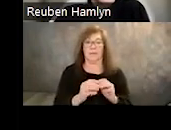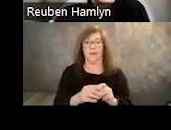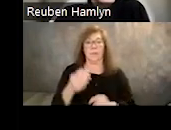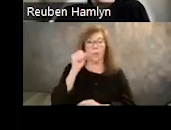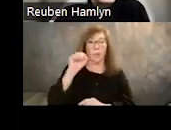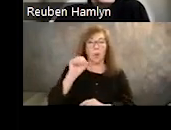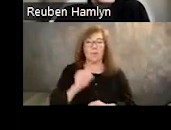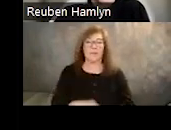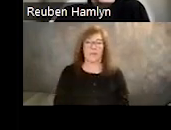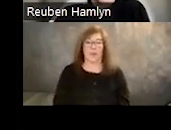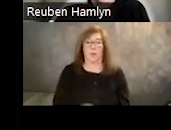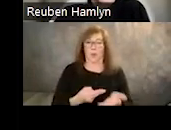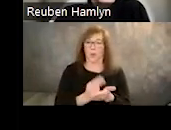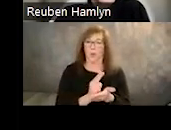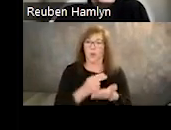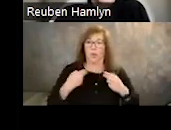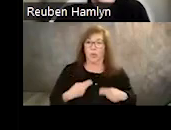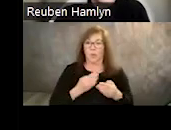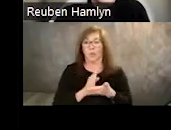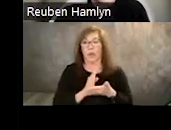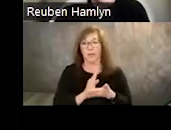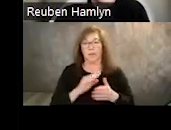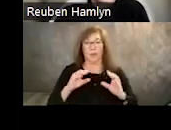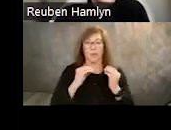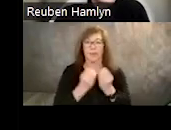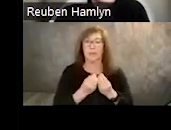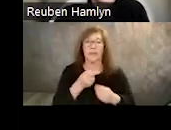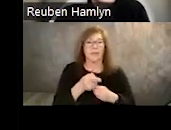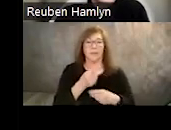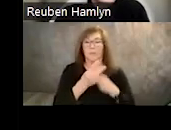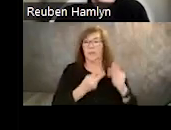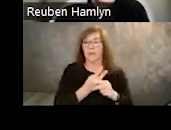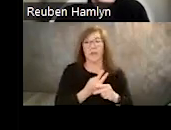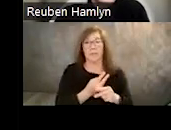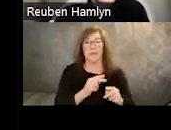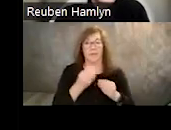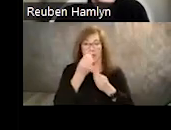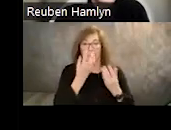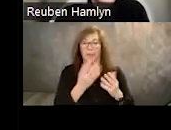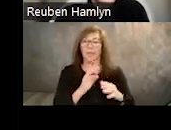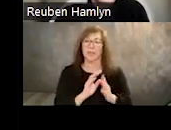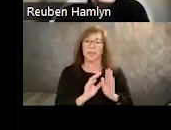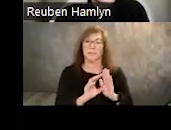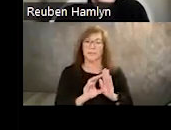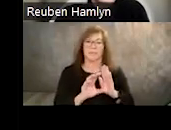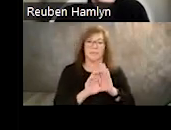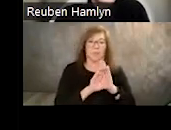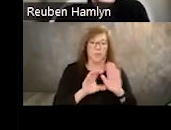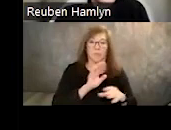As I said, we are a human rights organization, and this would be the type of context where our teams will, or partners will